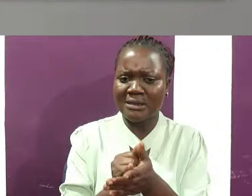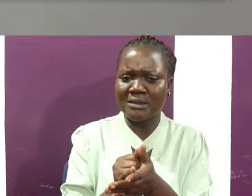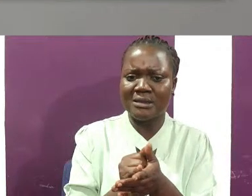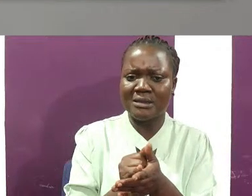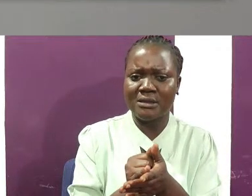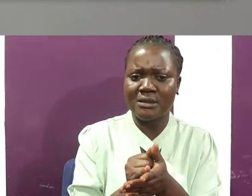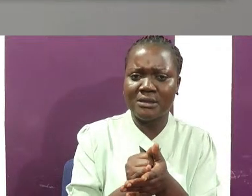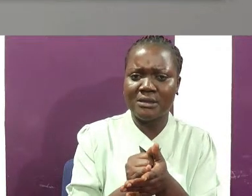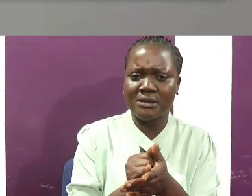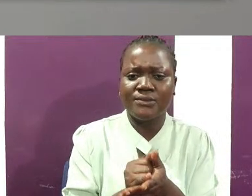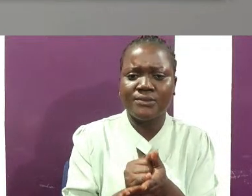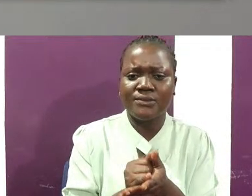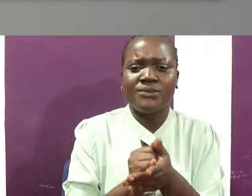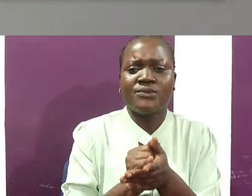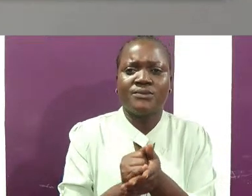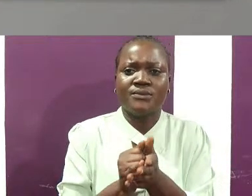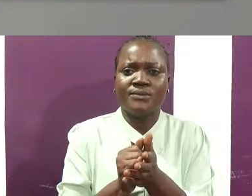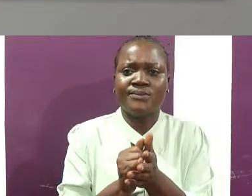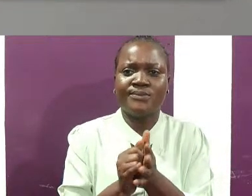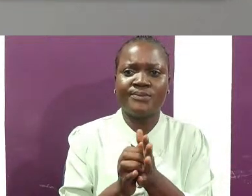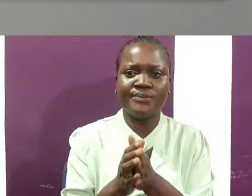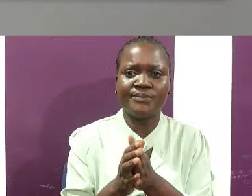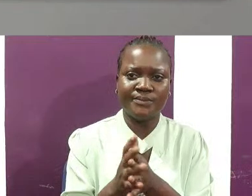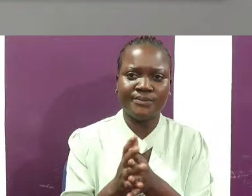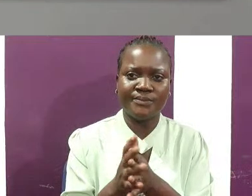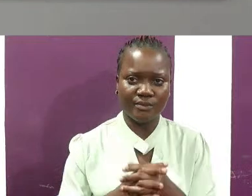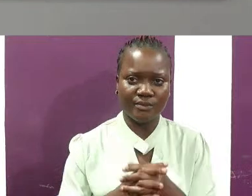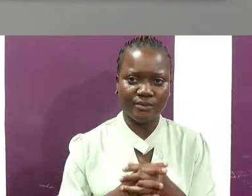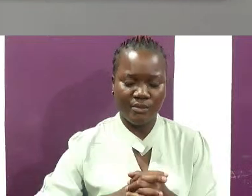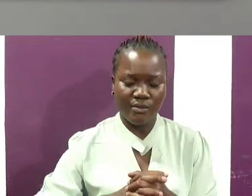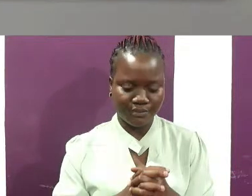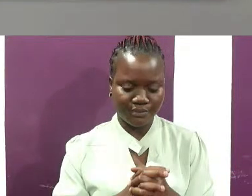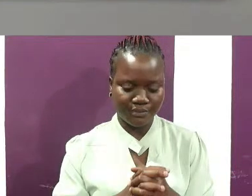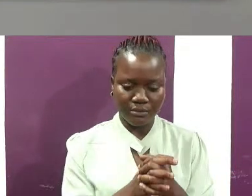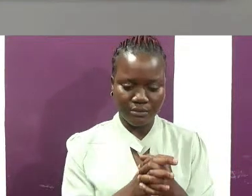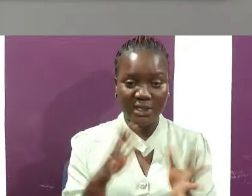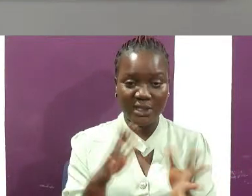and gave him to be head over all things to the church.